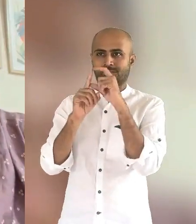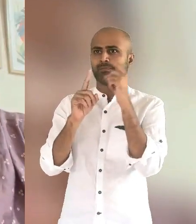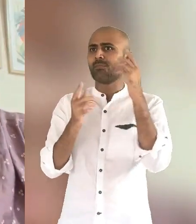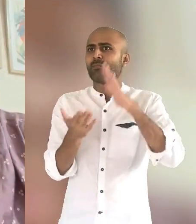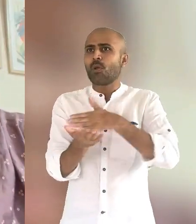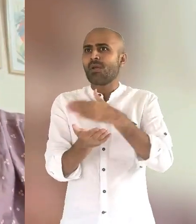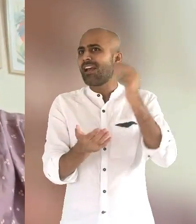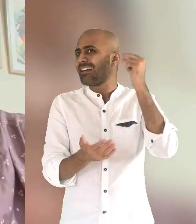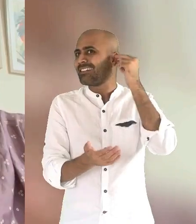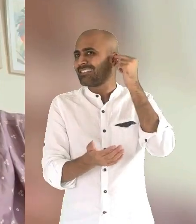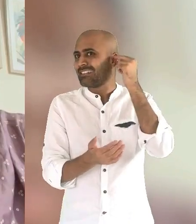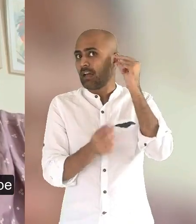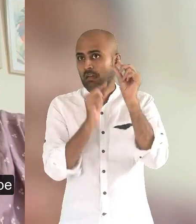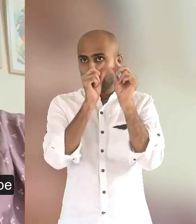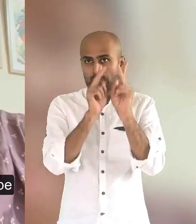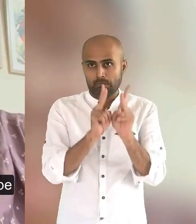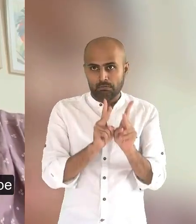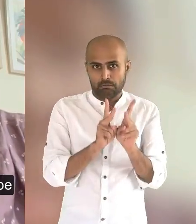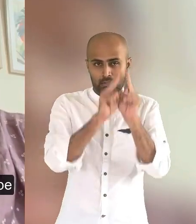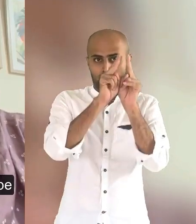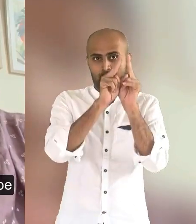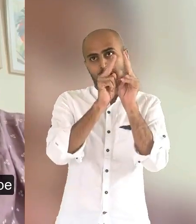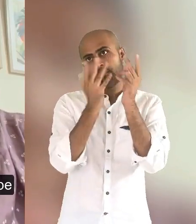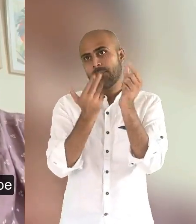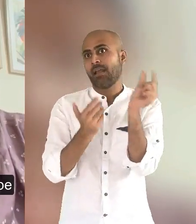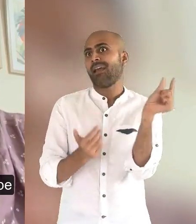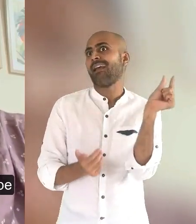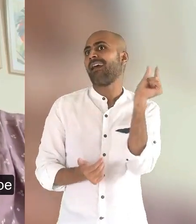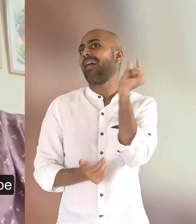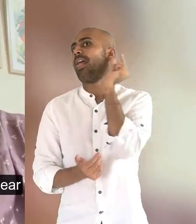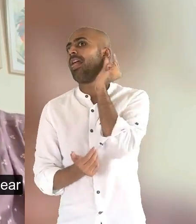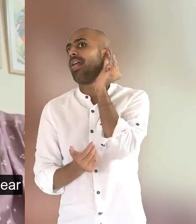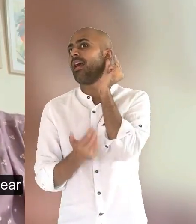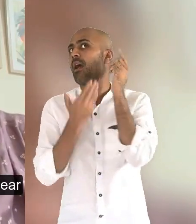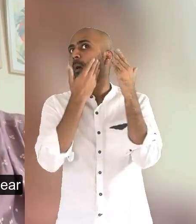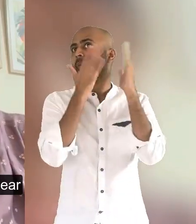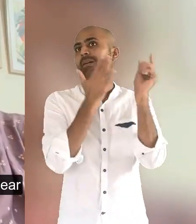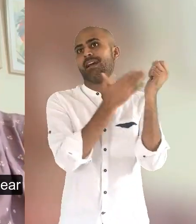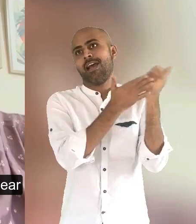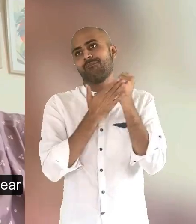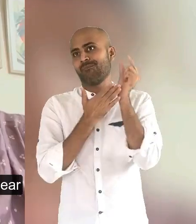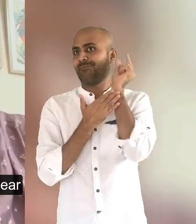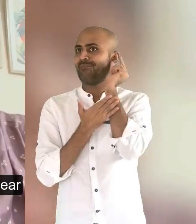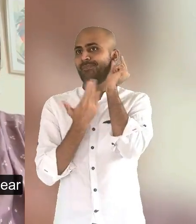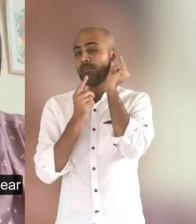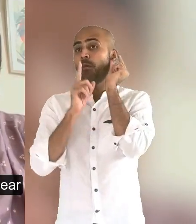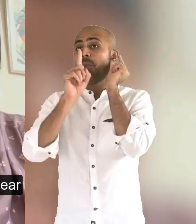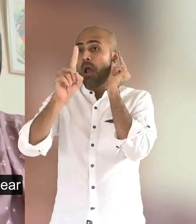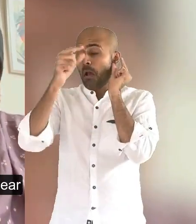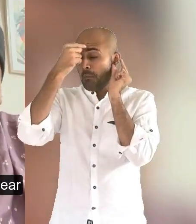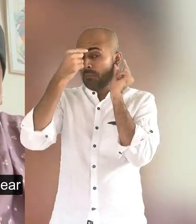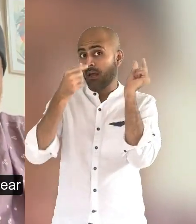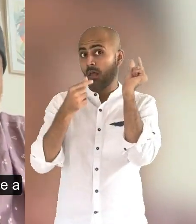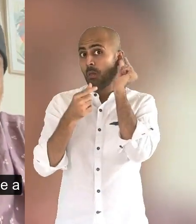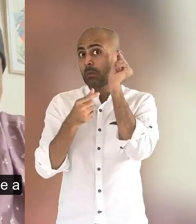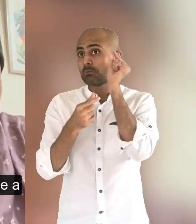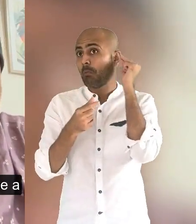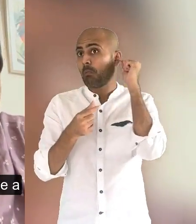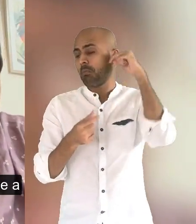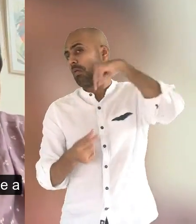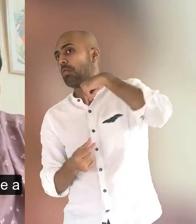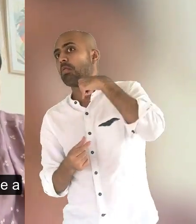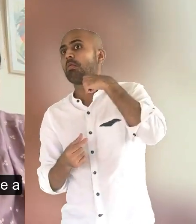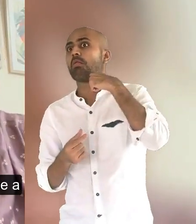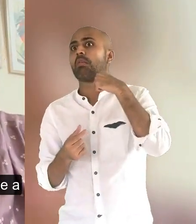Initially when the hole was very small, I used to cut the earbud pipe and used to put it inside my ear.